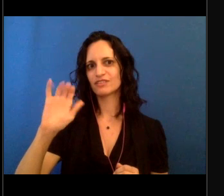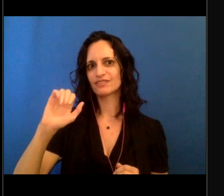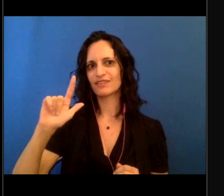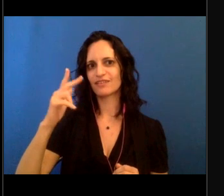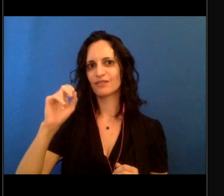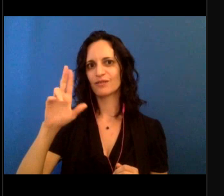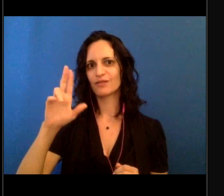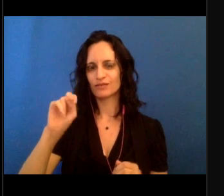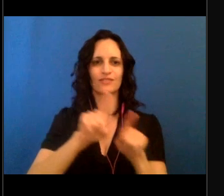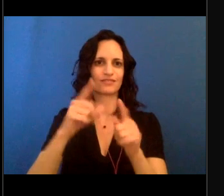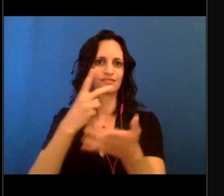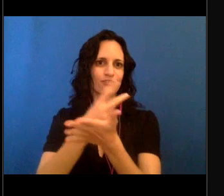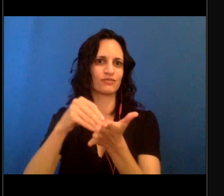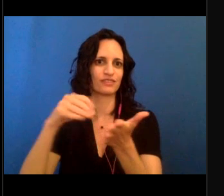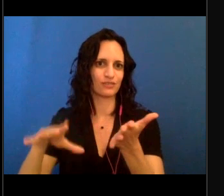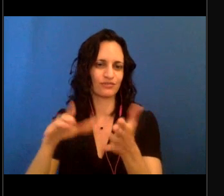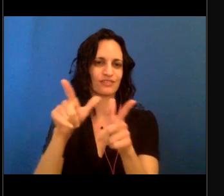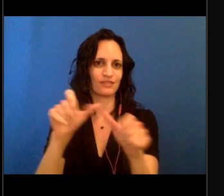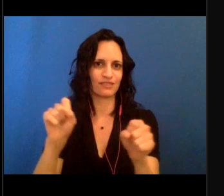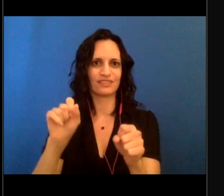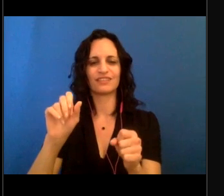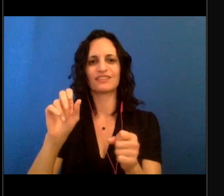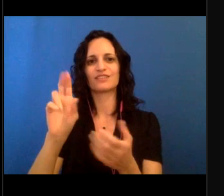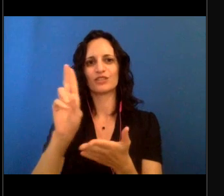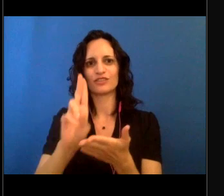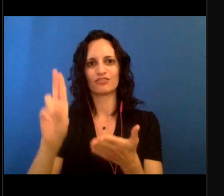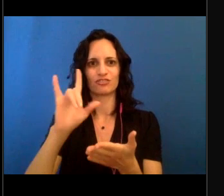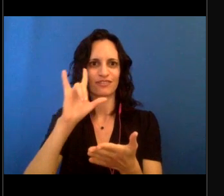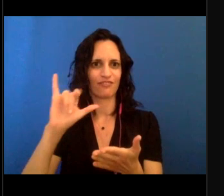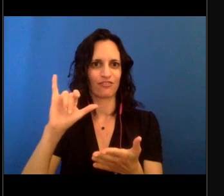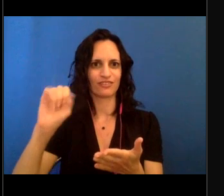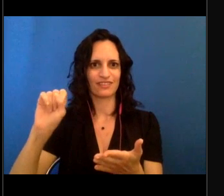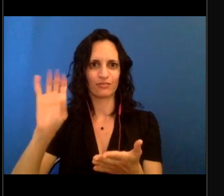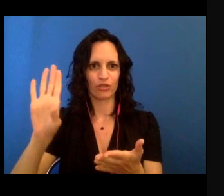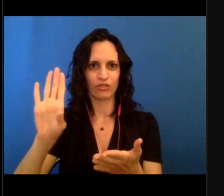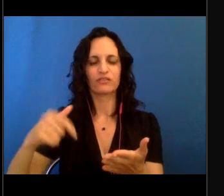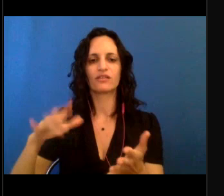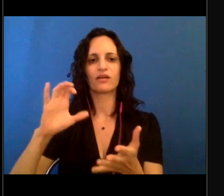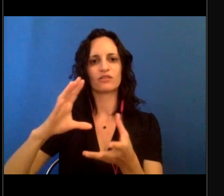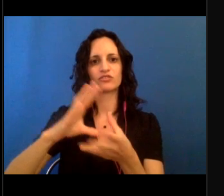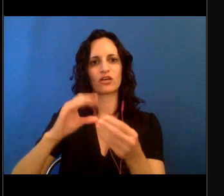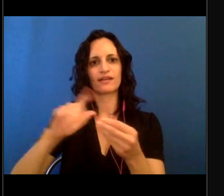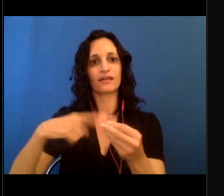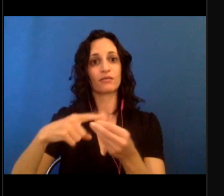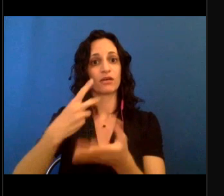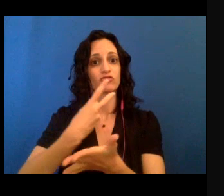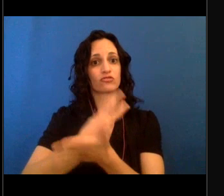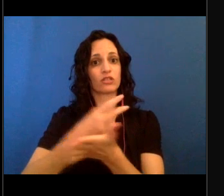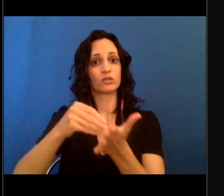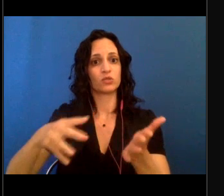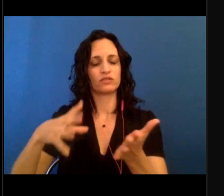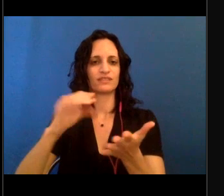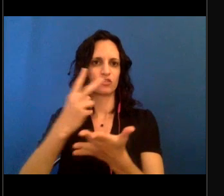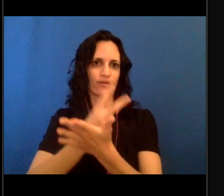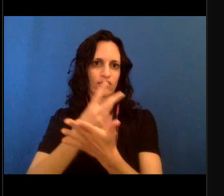graduate student in linguistics at UC Santa Barbara. And I'm going to be talking about graduate students and the graduate curriculum.